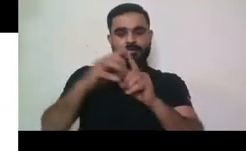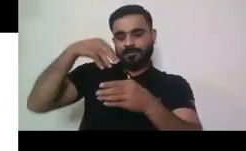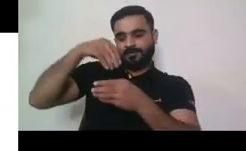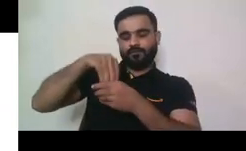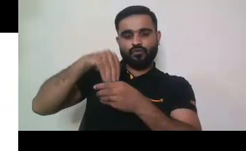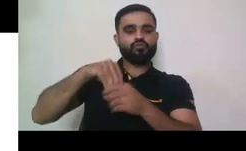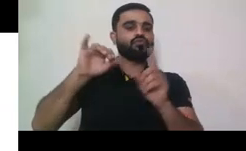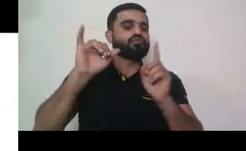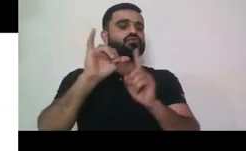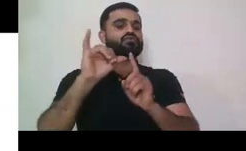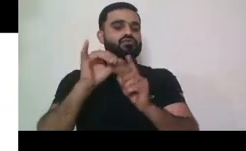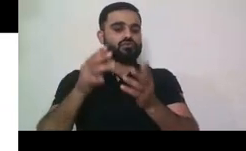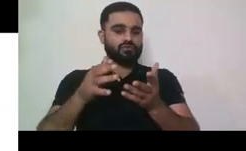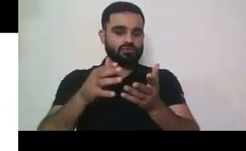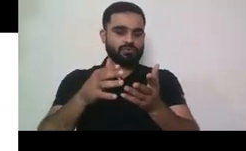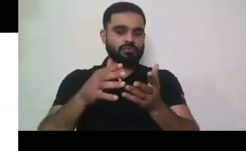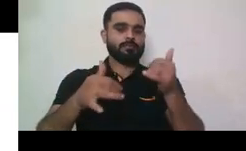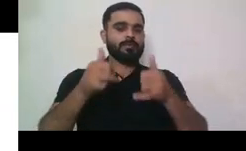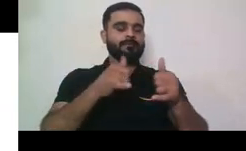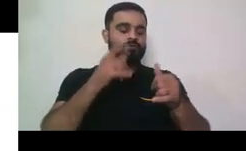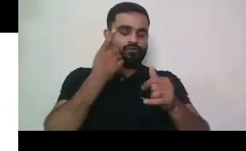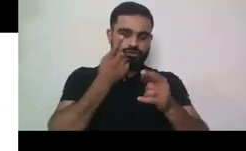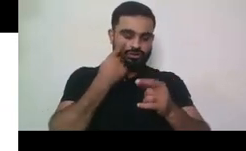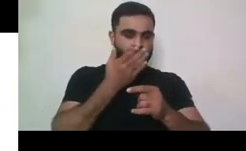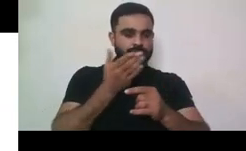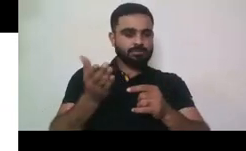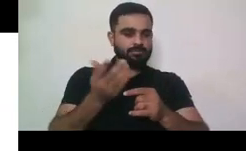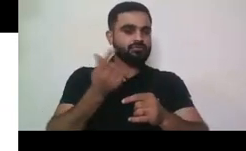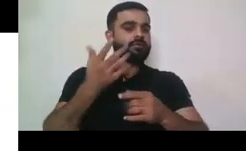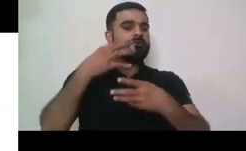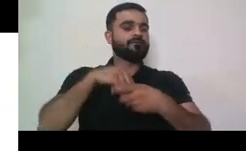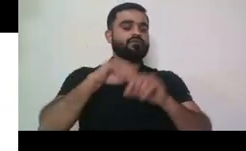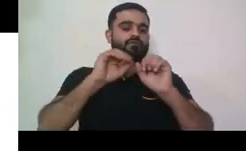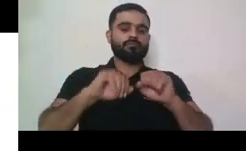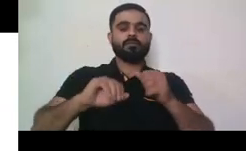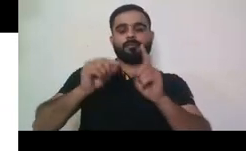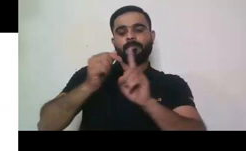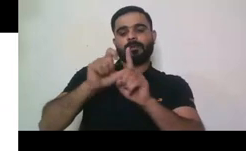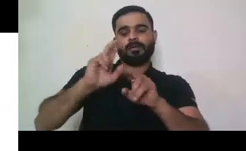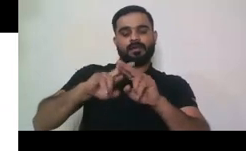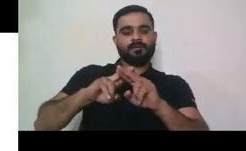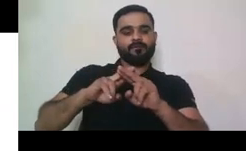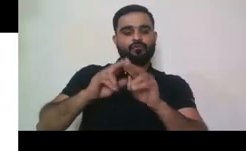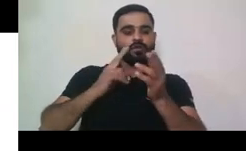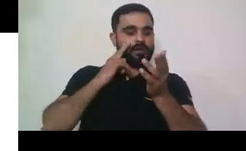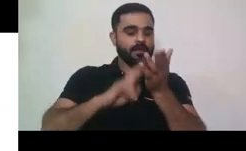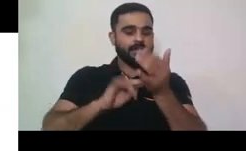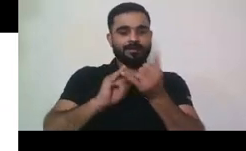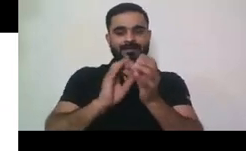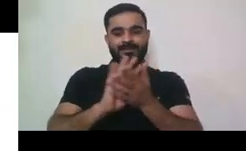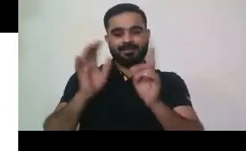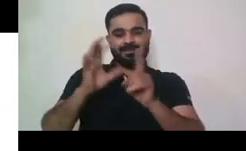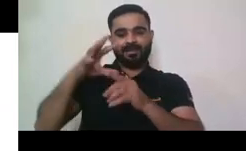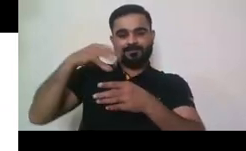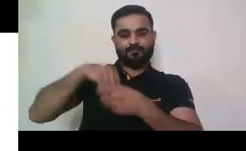this YouTube playlist. So please check there for it. We'll also have the PDF for Nisar's session uploaded